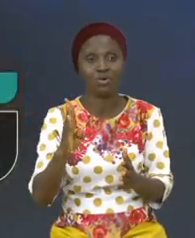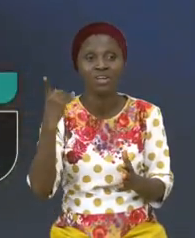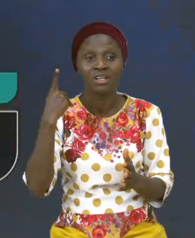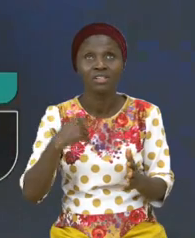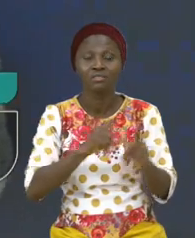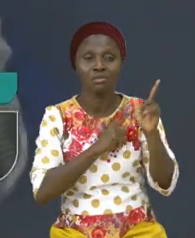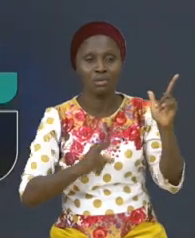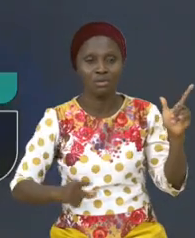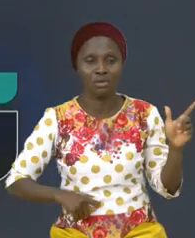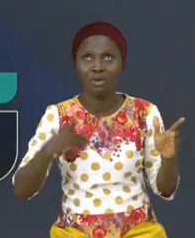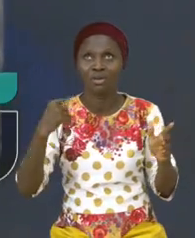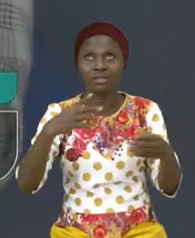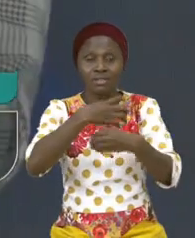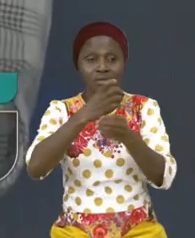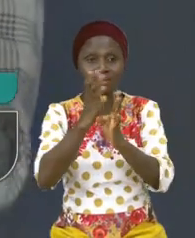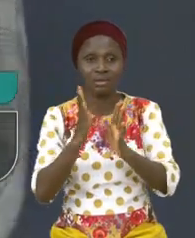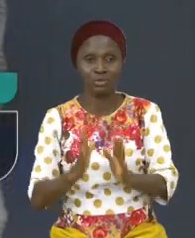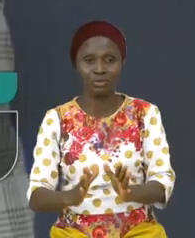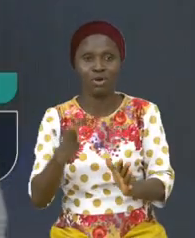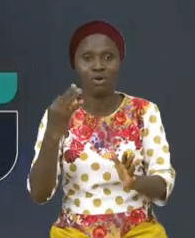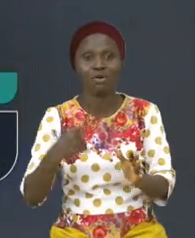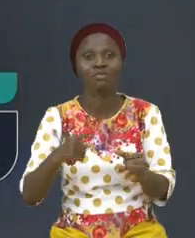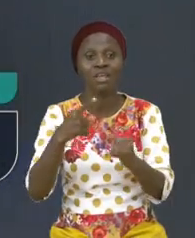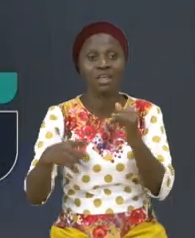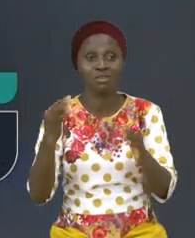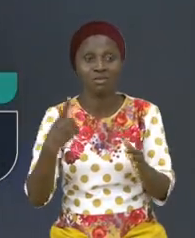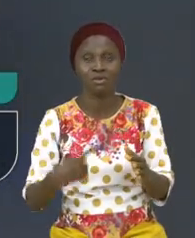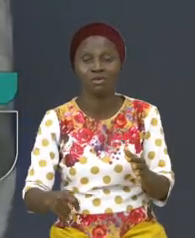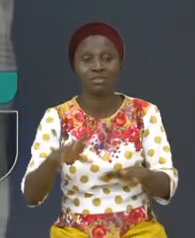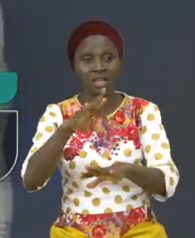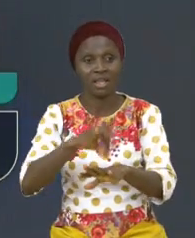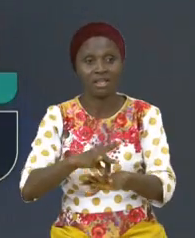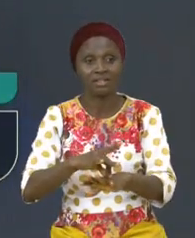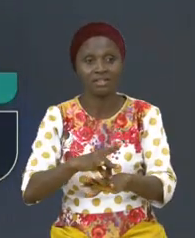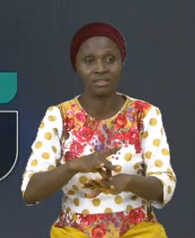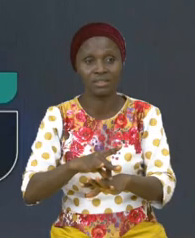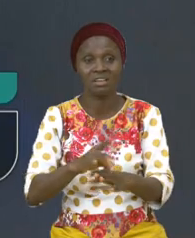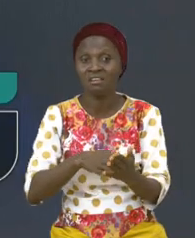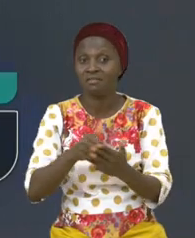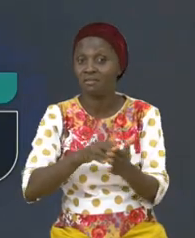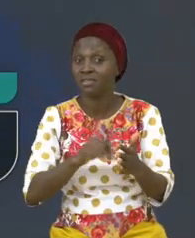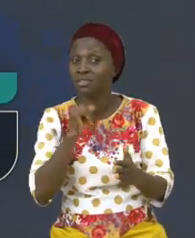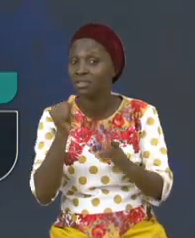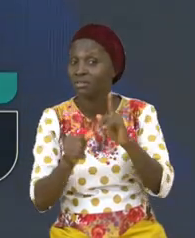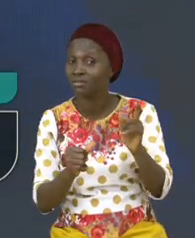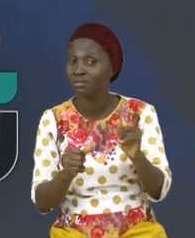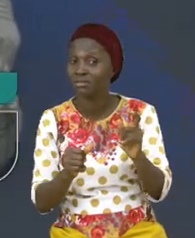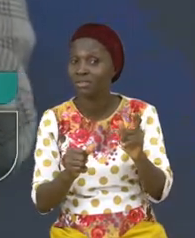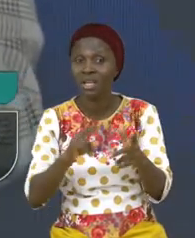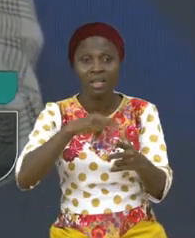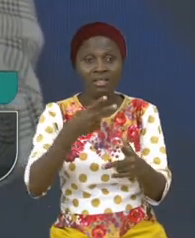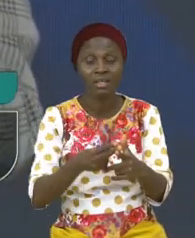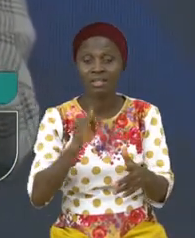God, the Lord, the creator of the ends of the earth, fainteth not,